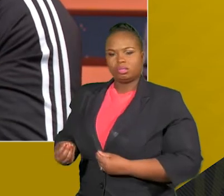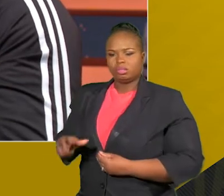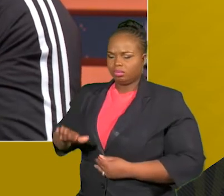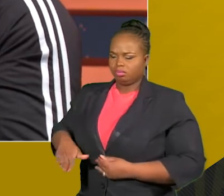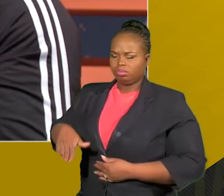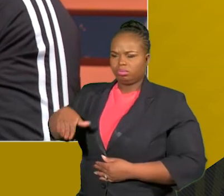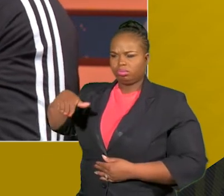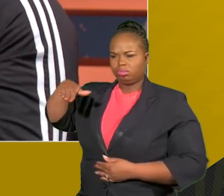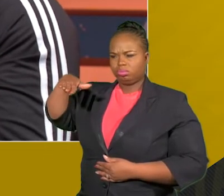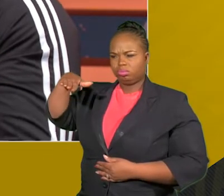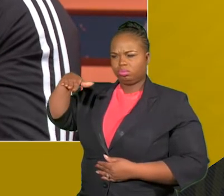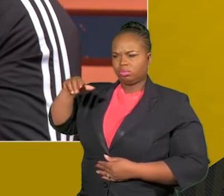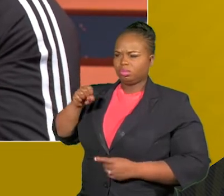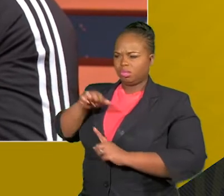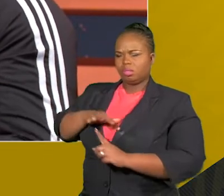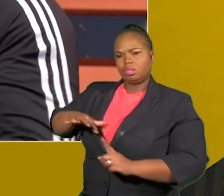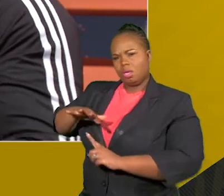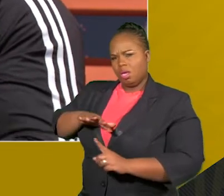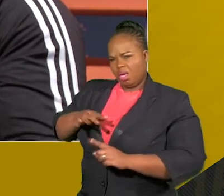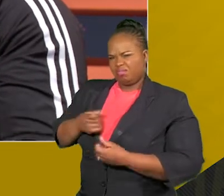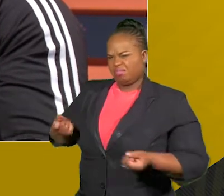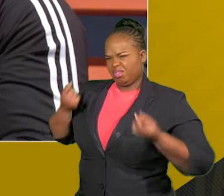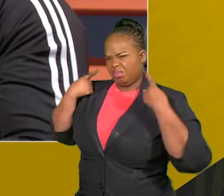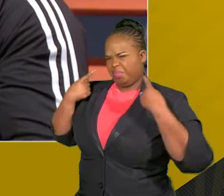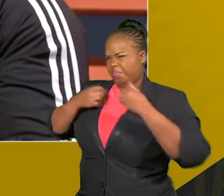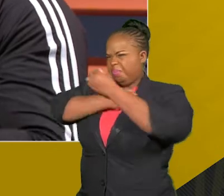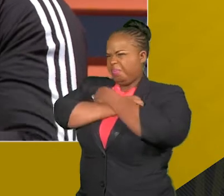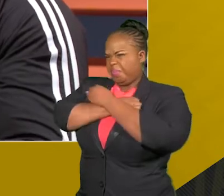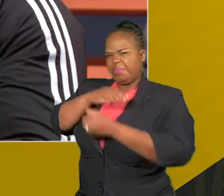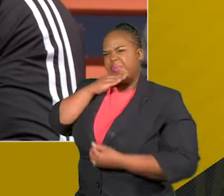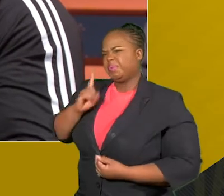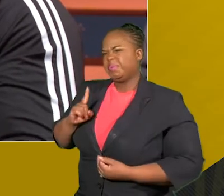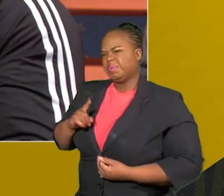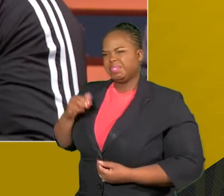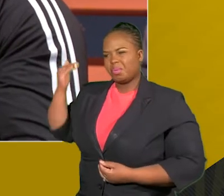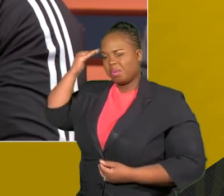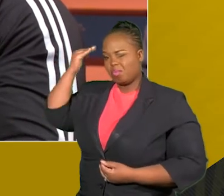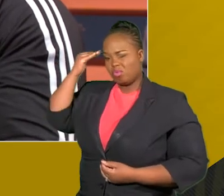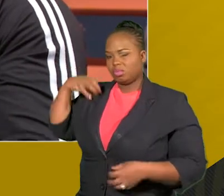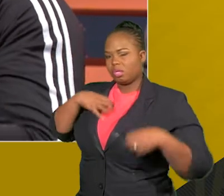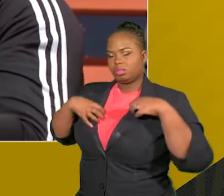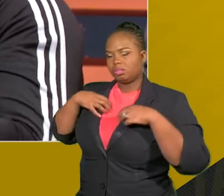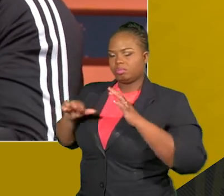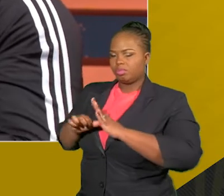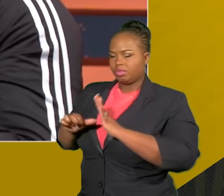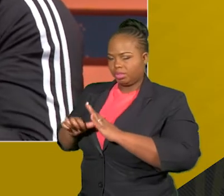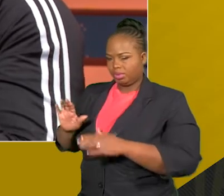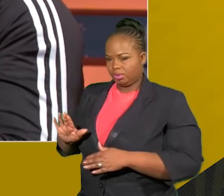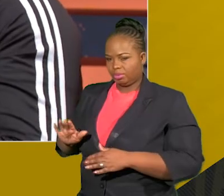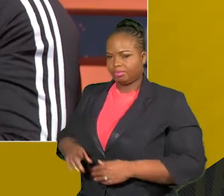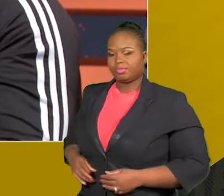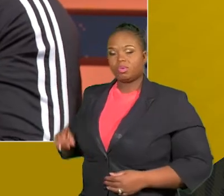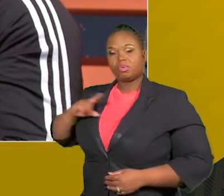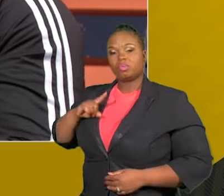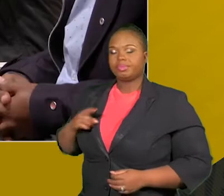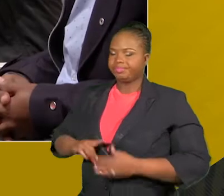that child grows up in an environment where they don't understand what love is. Emotional intelligence is very important. Okay. And often,